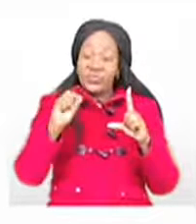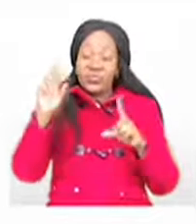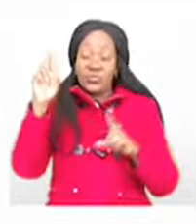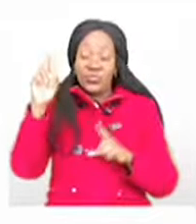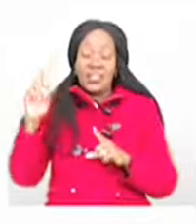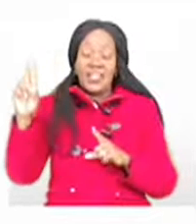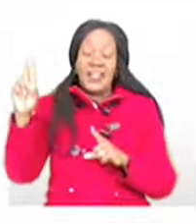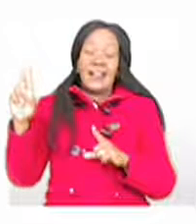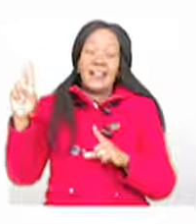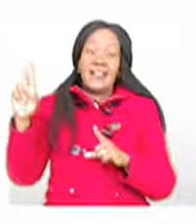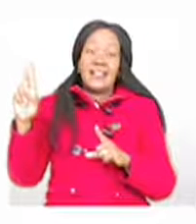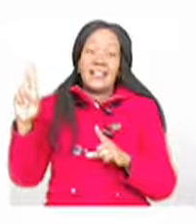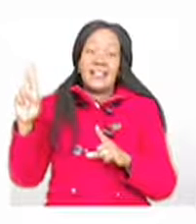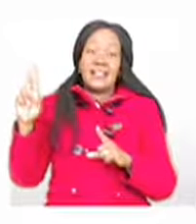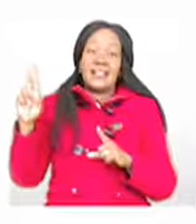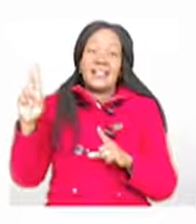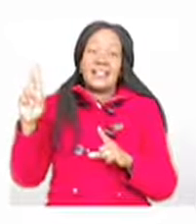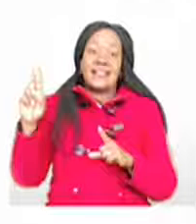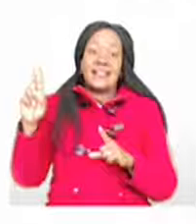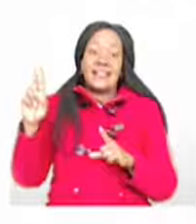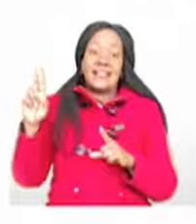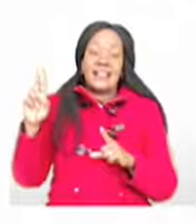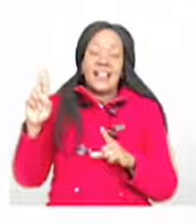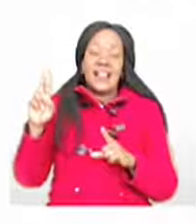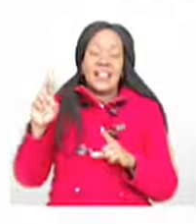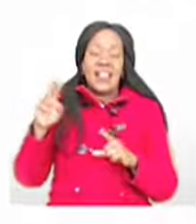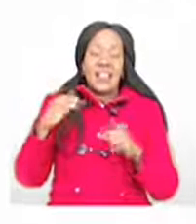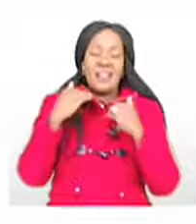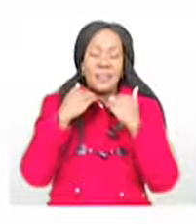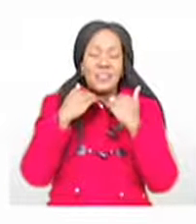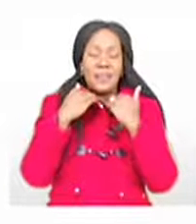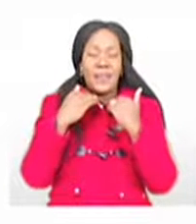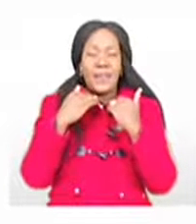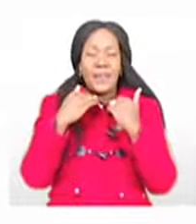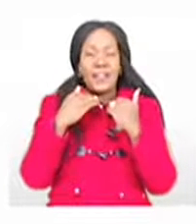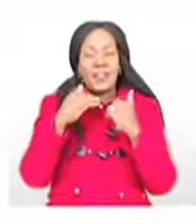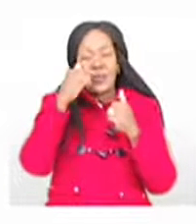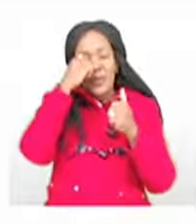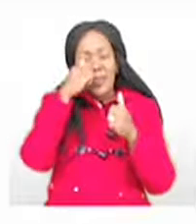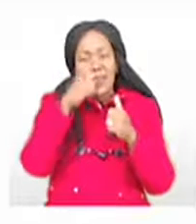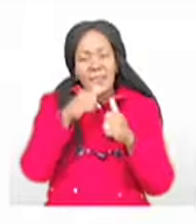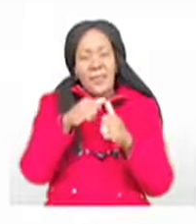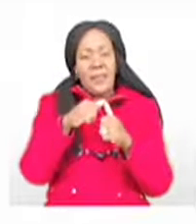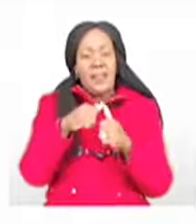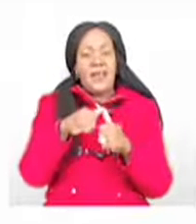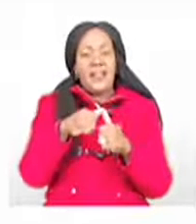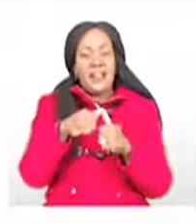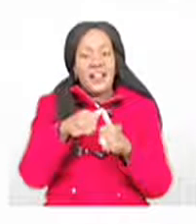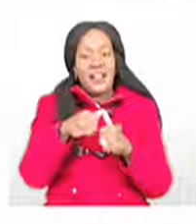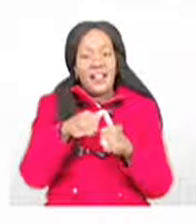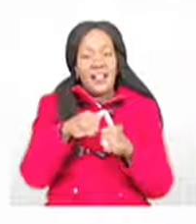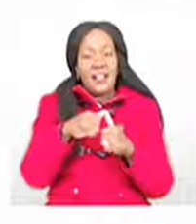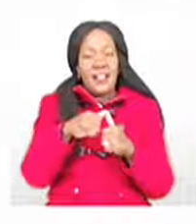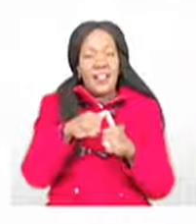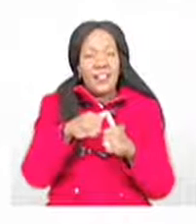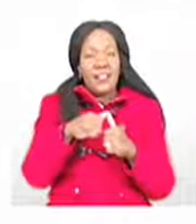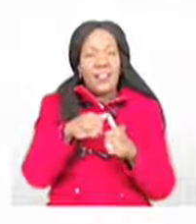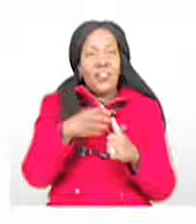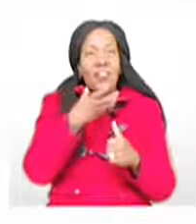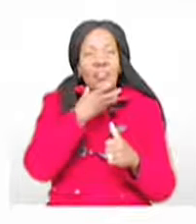right-hand side. The most important thing that you need to remember, the